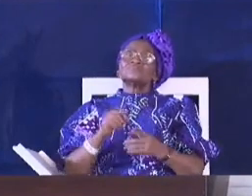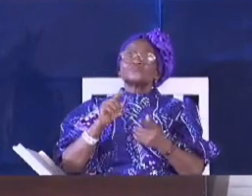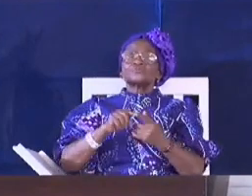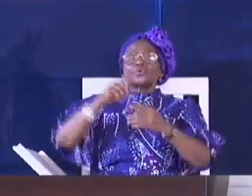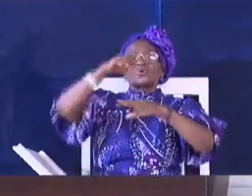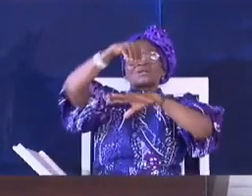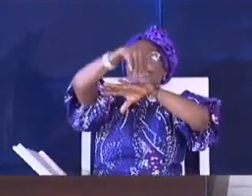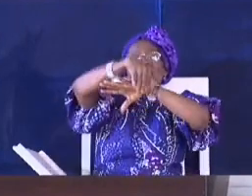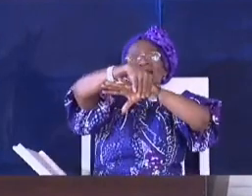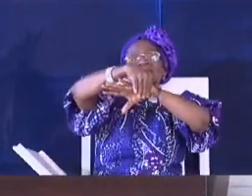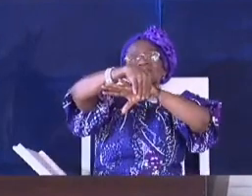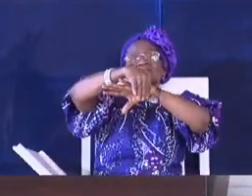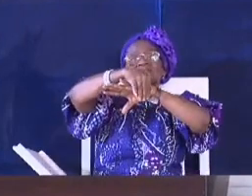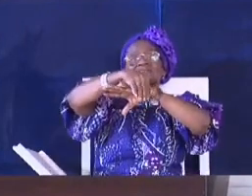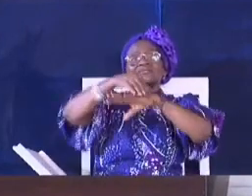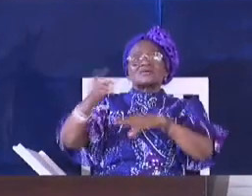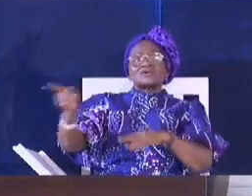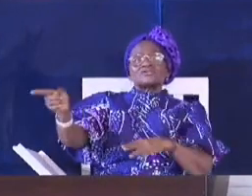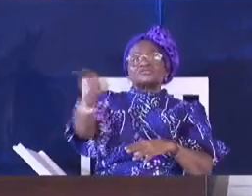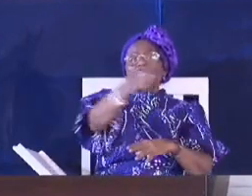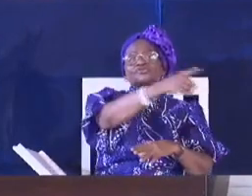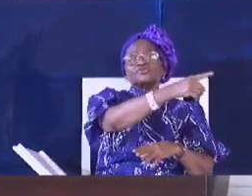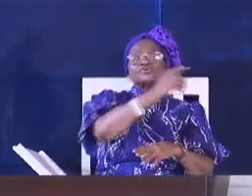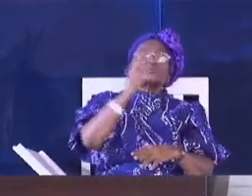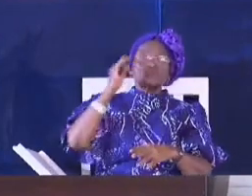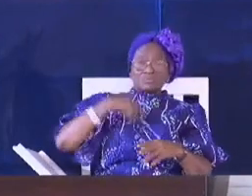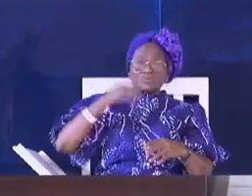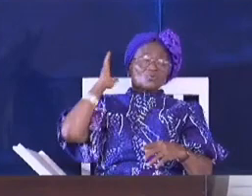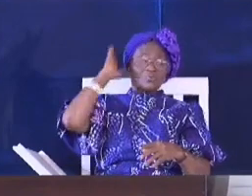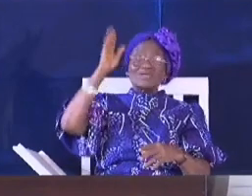Tonight, you are going to speak.